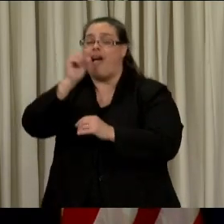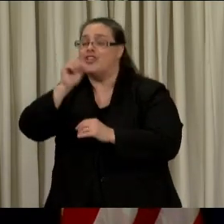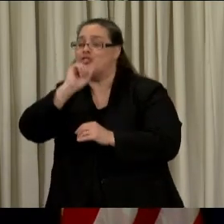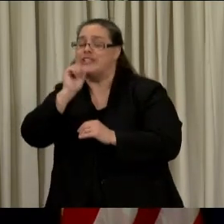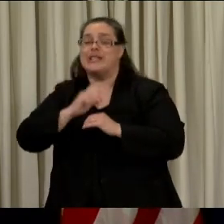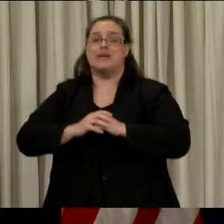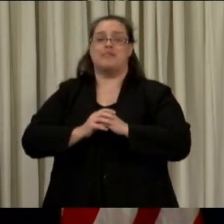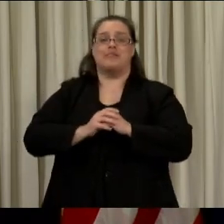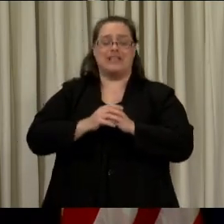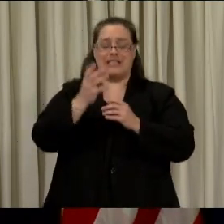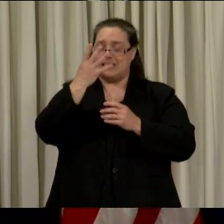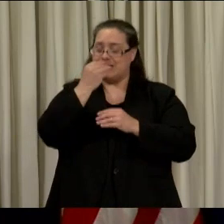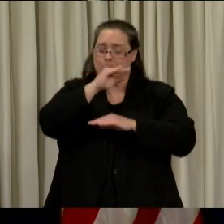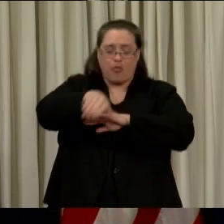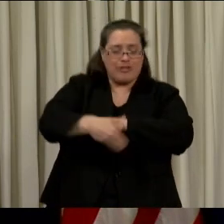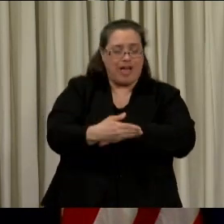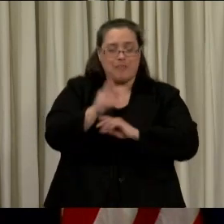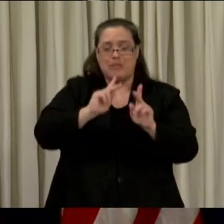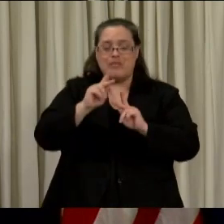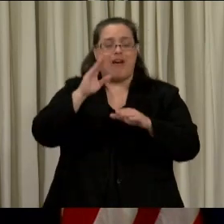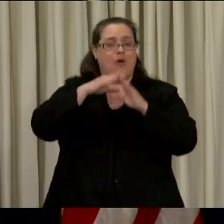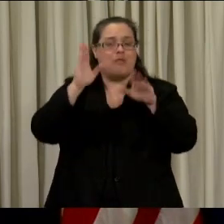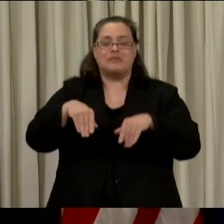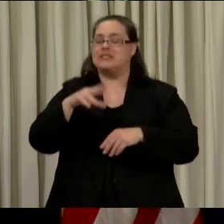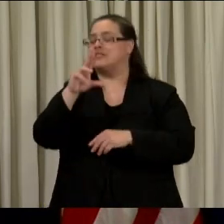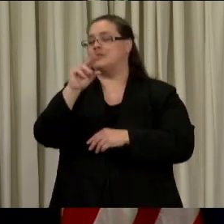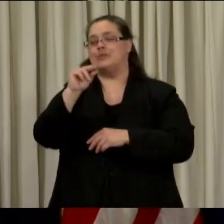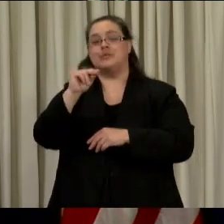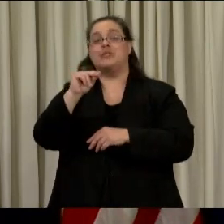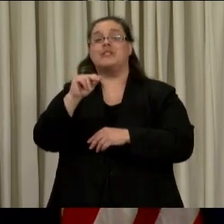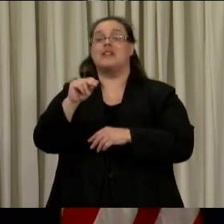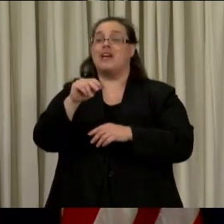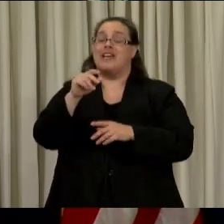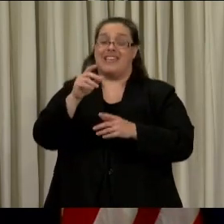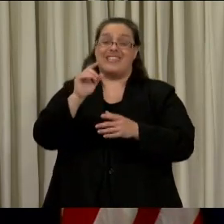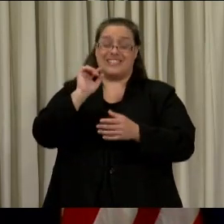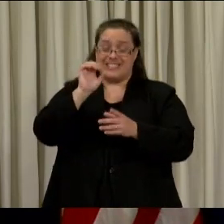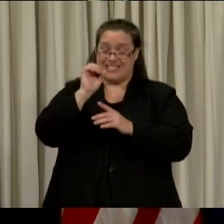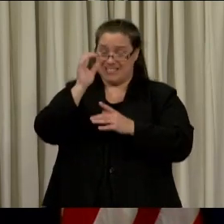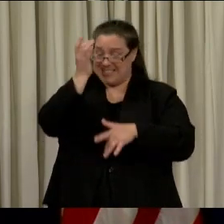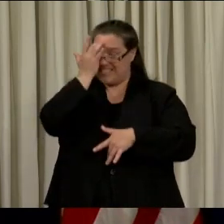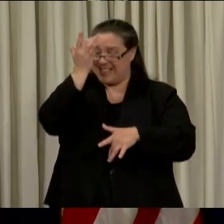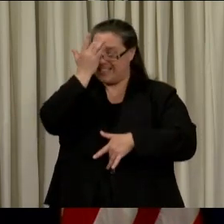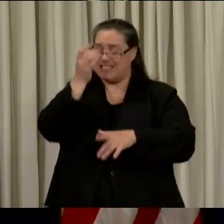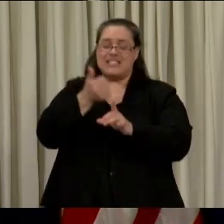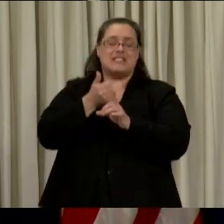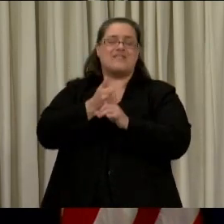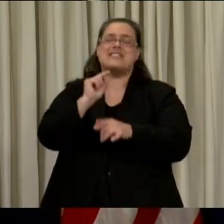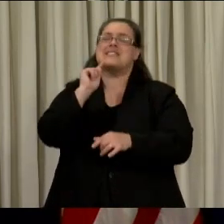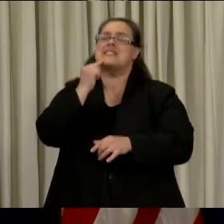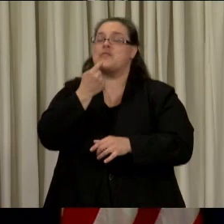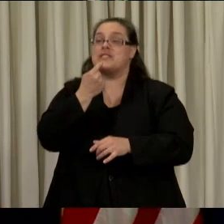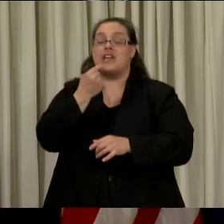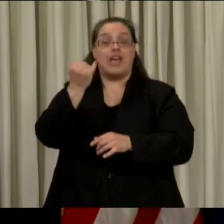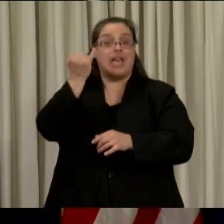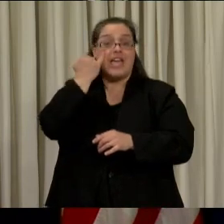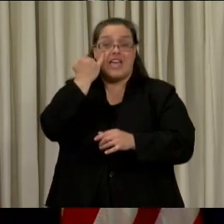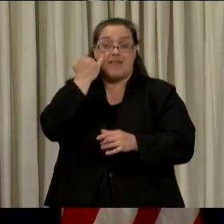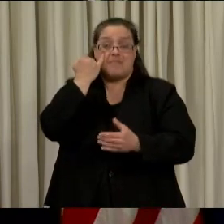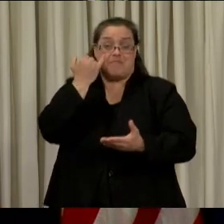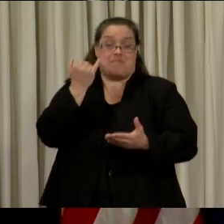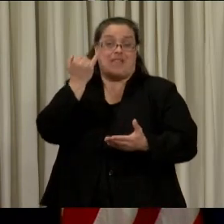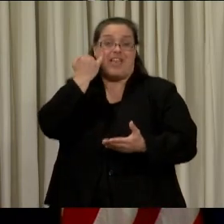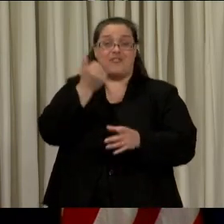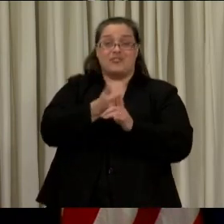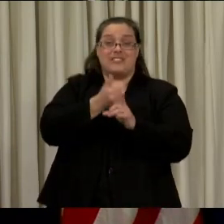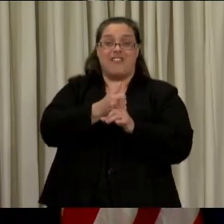contagious, and anyone who is infected, whether they know it or not, can spread it to 2 or 3 more people. We all need